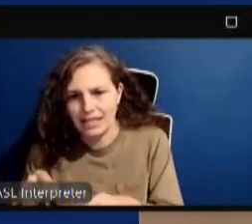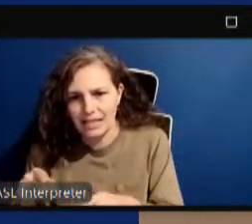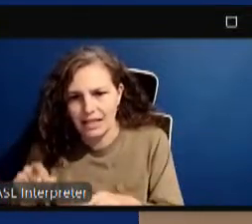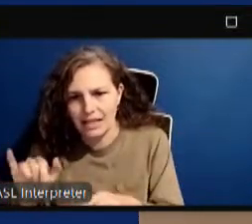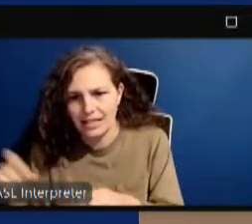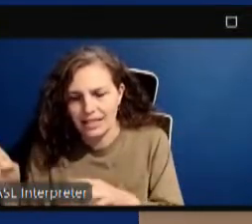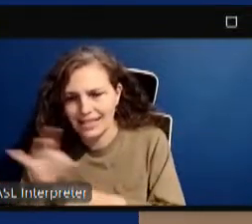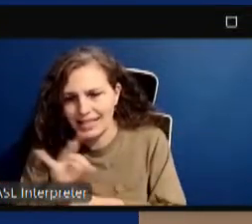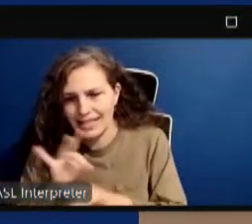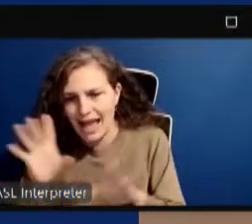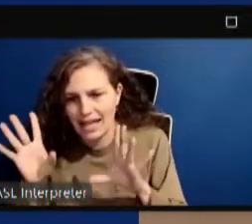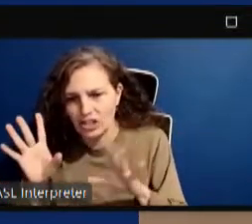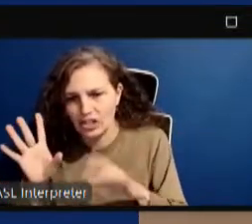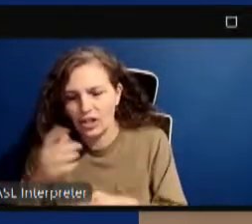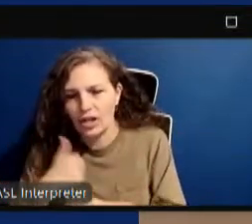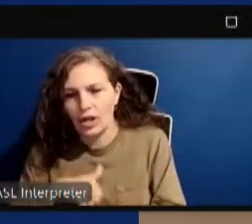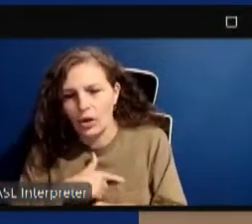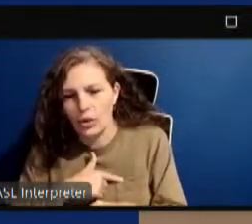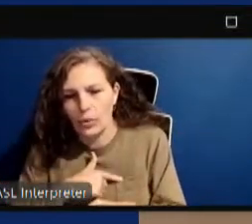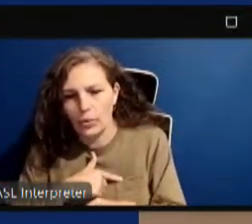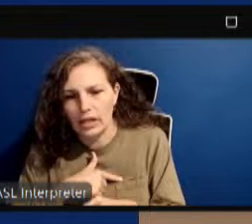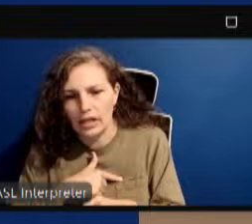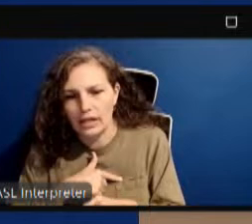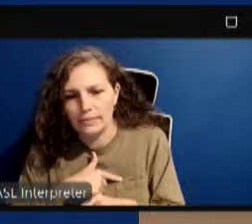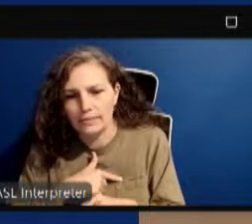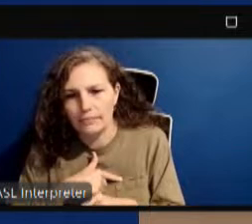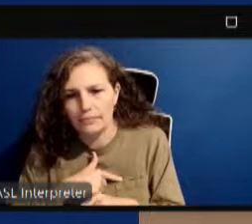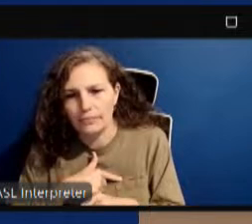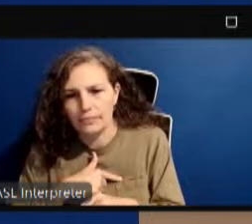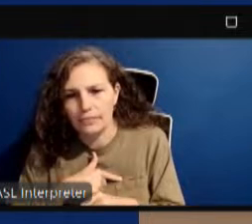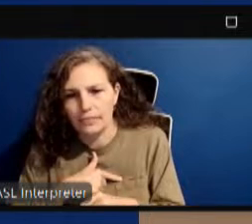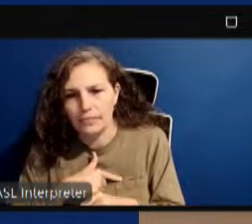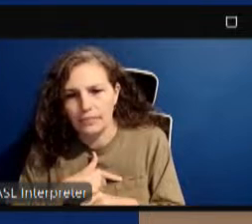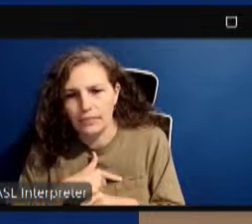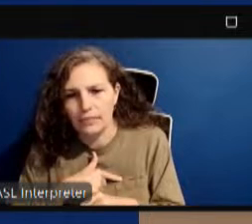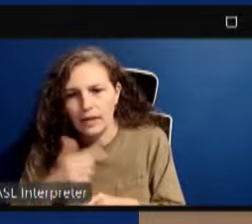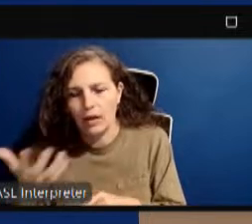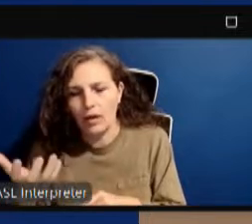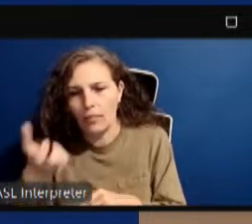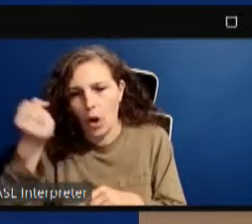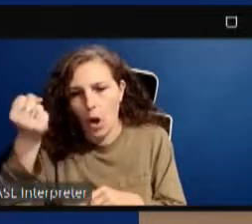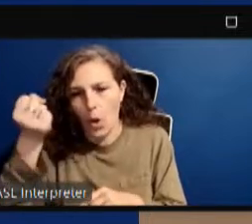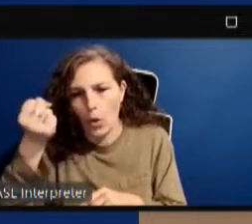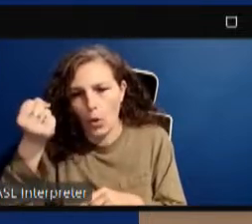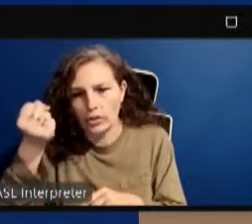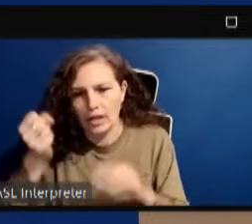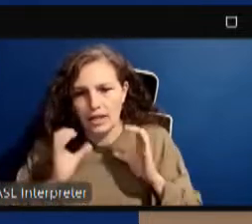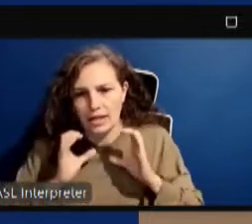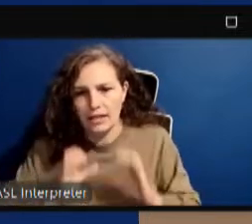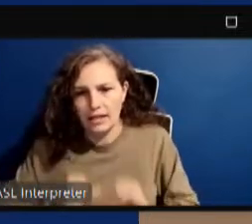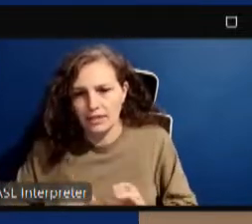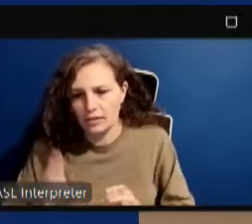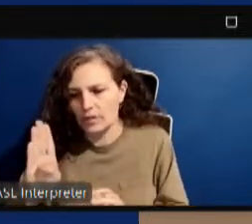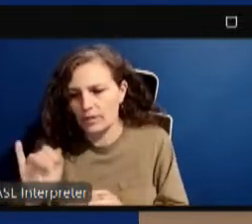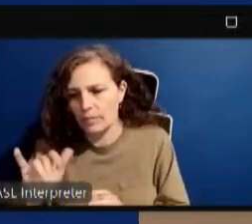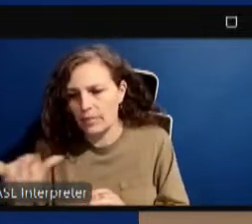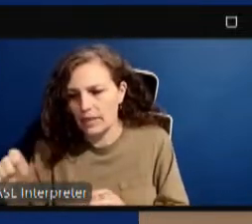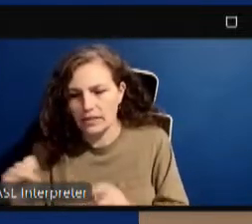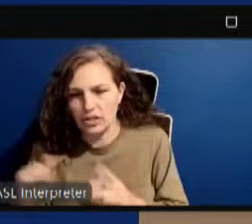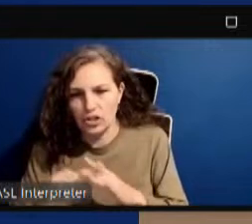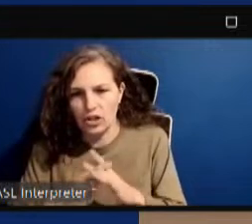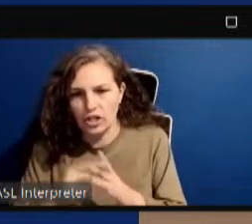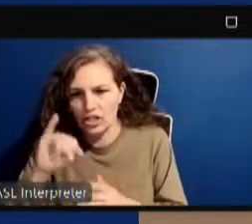disaster, we put customer bills on hold starting January